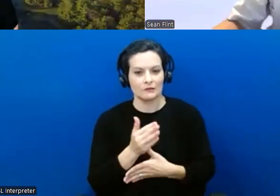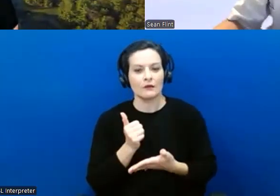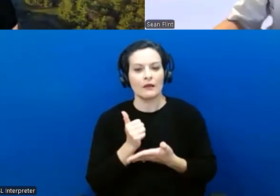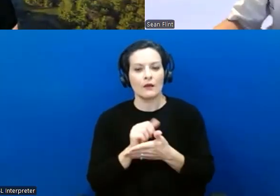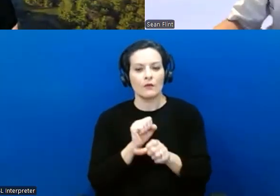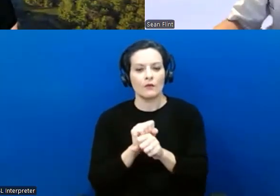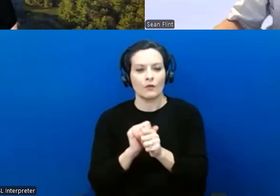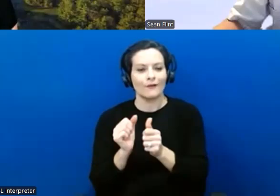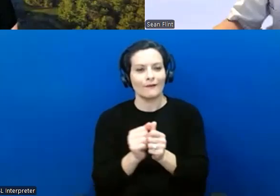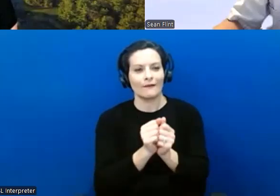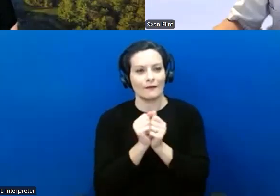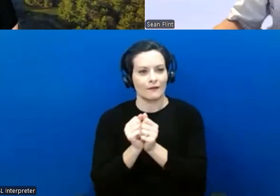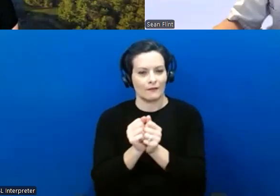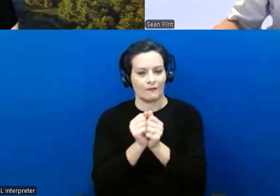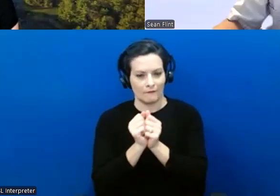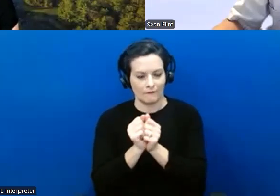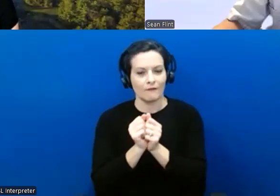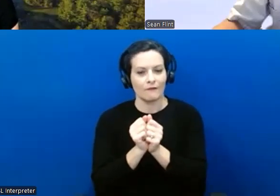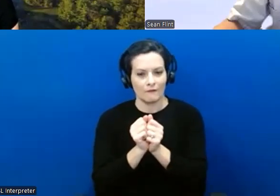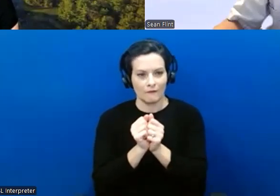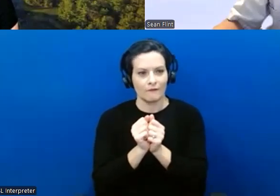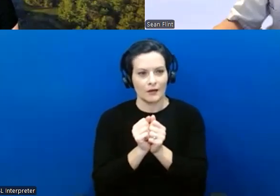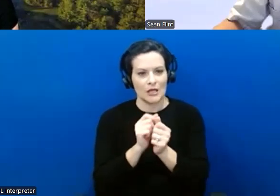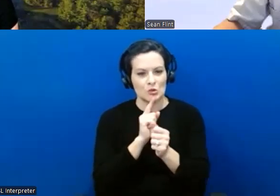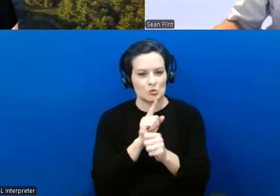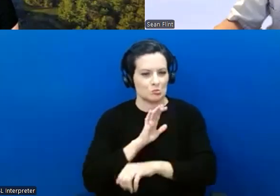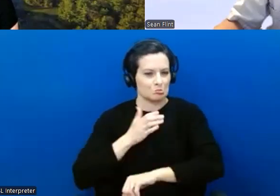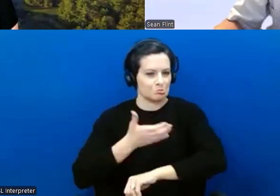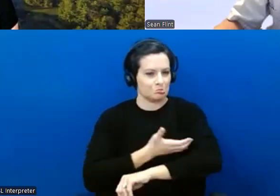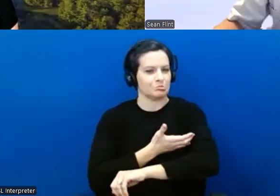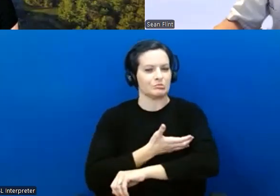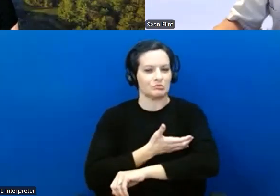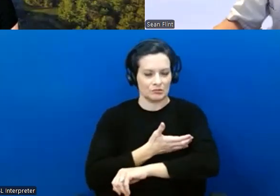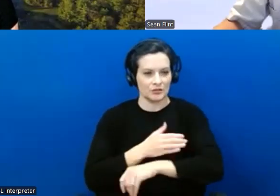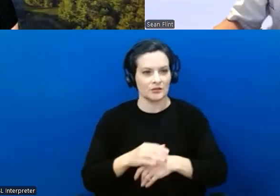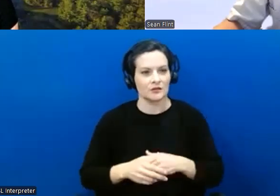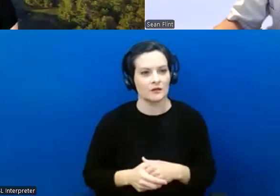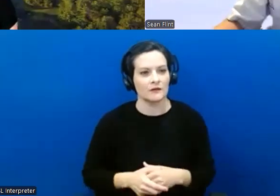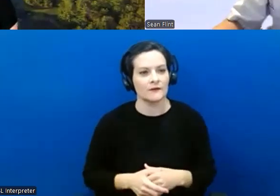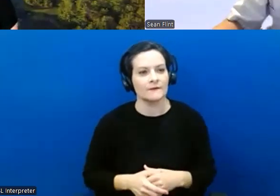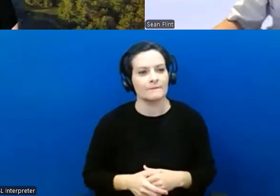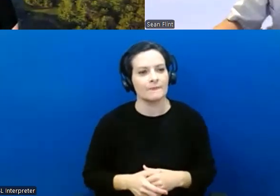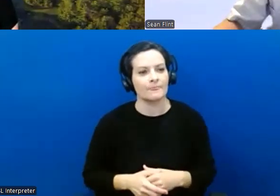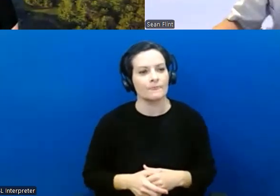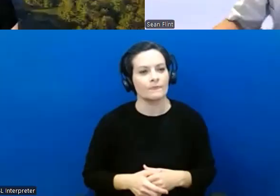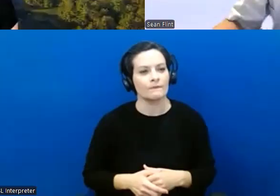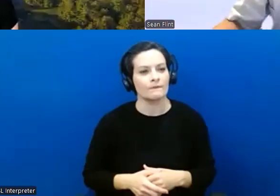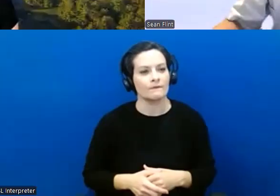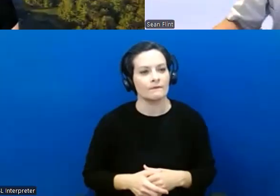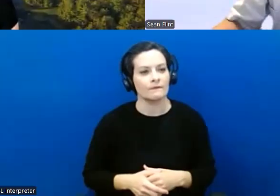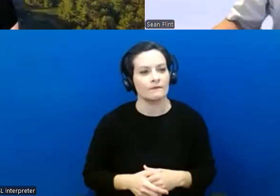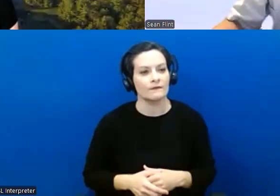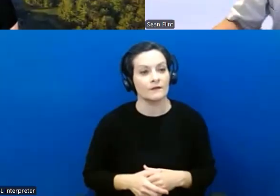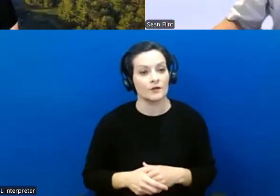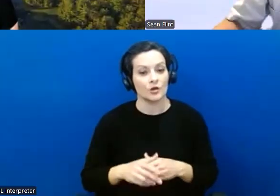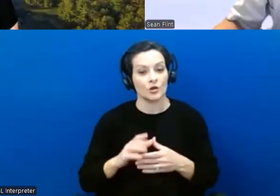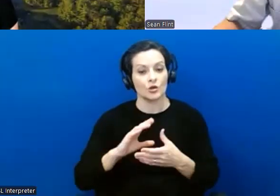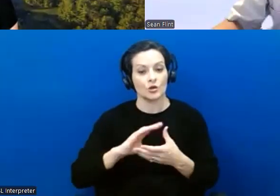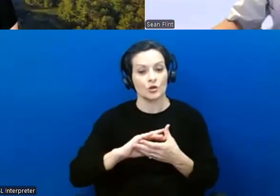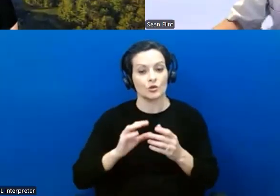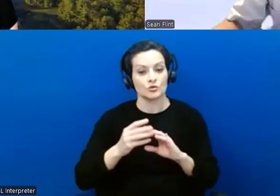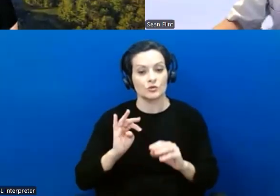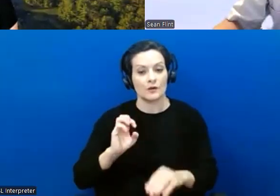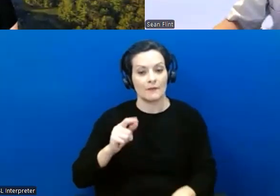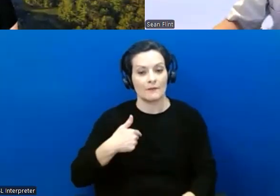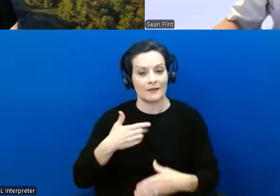And I think that can be very, very, very powerful. And I if you look at the story maps that I shared,